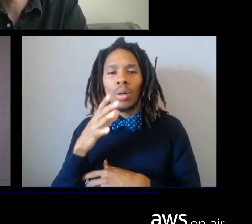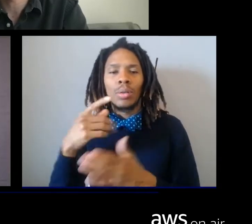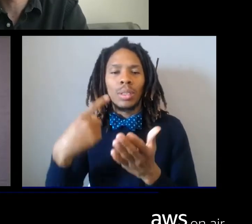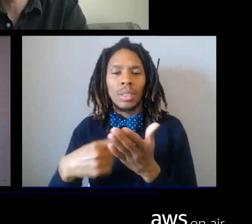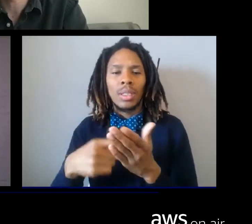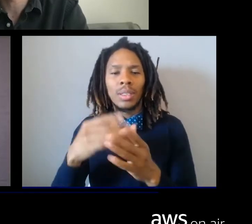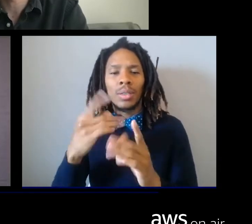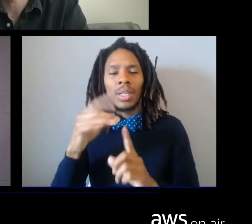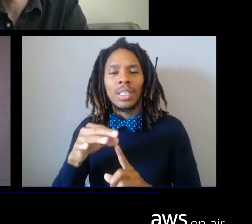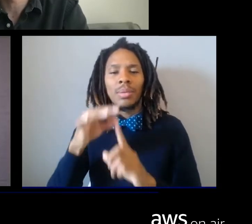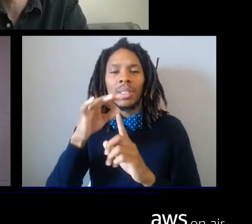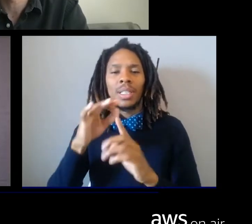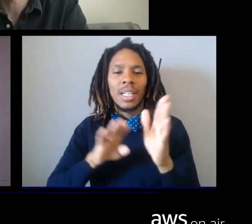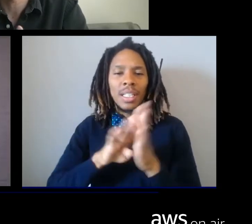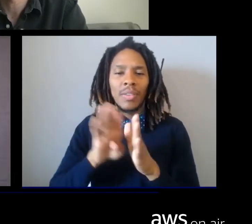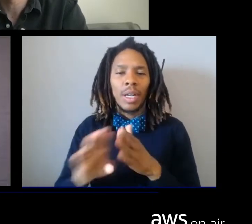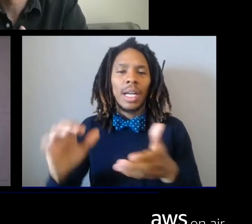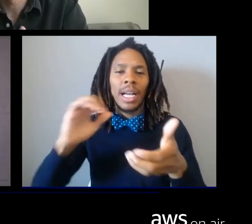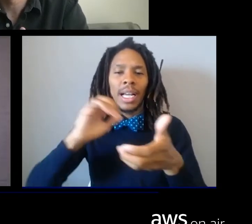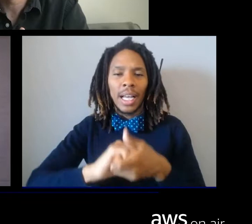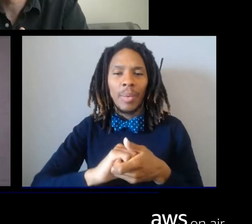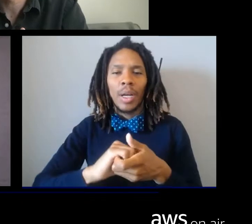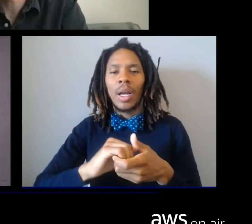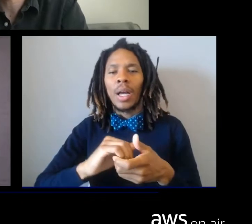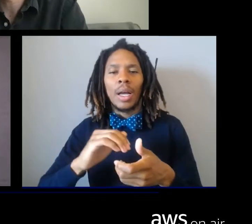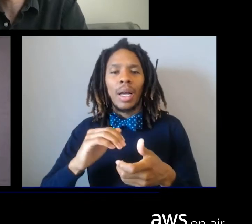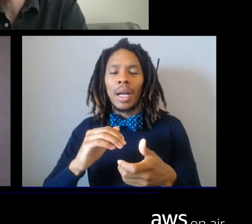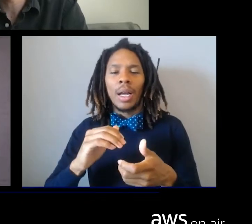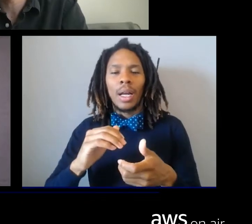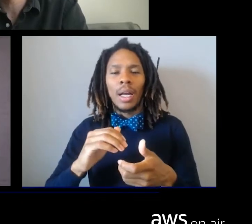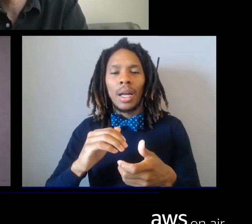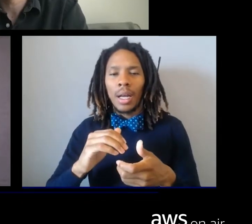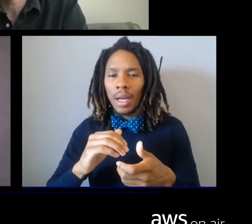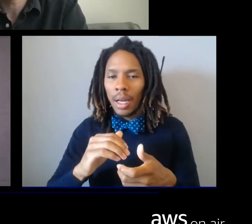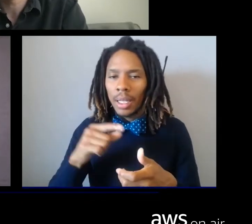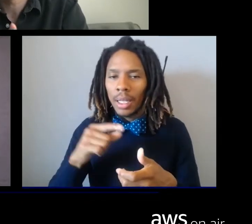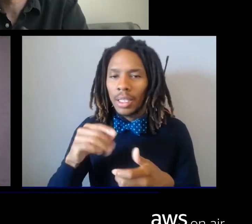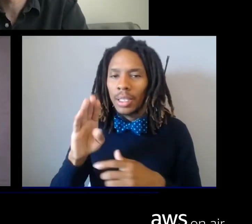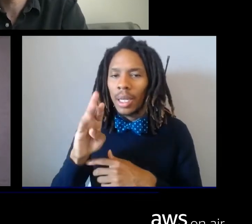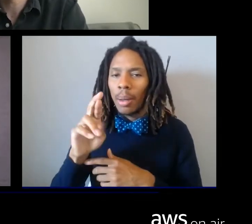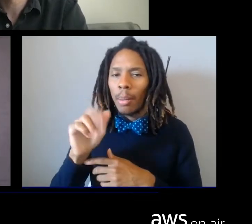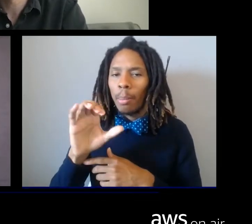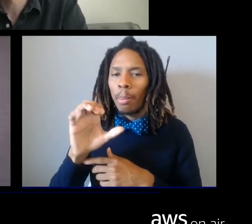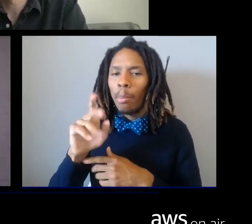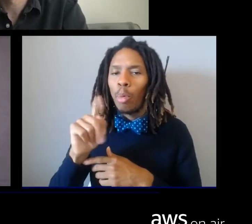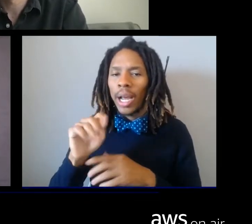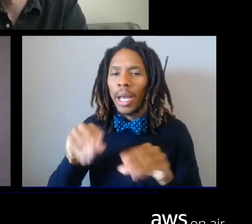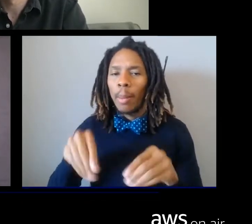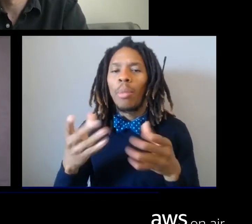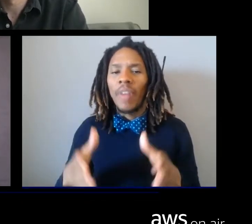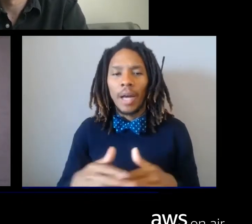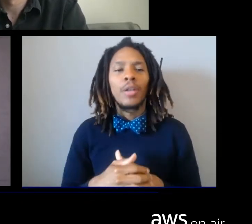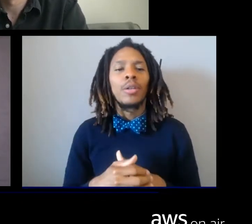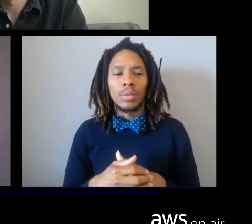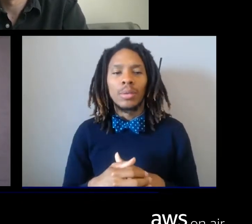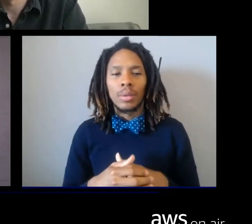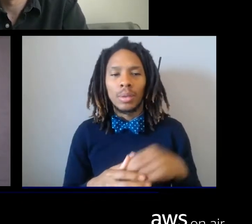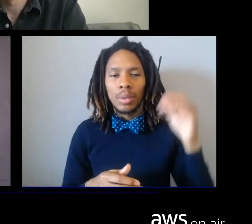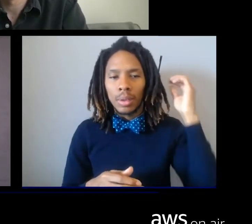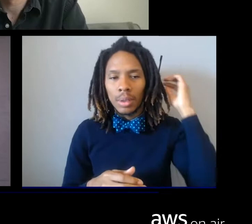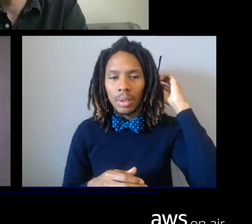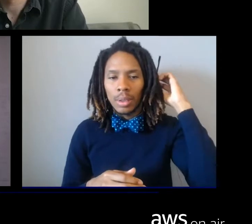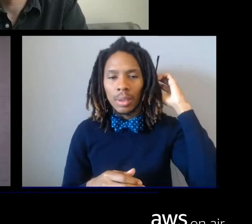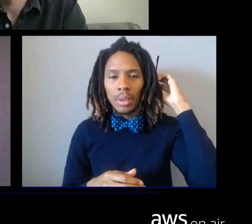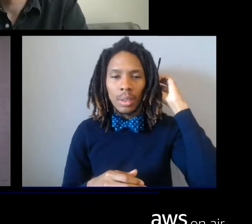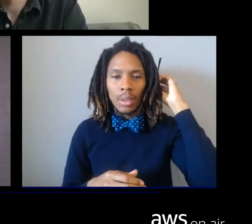we've been collaborating on, and this is Qiskit bracket provider. Uh, yeah. Yeah. So